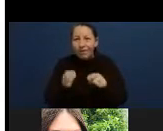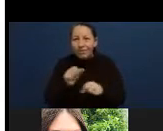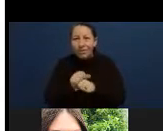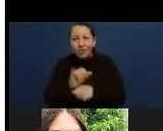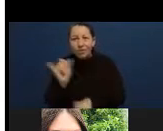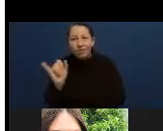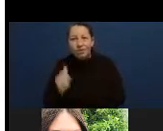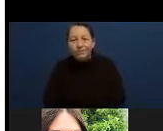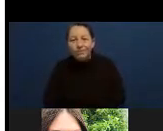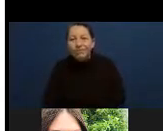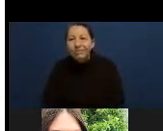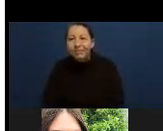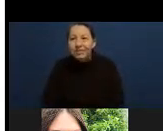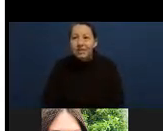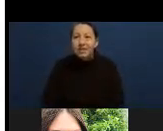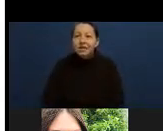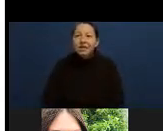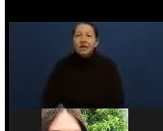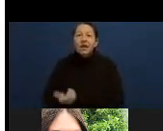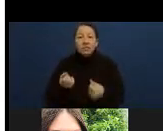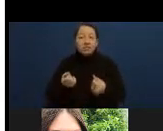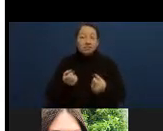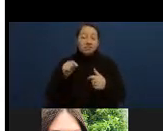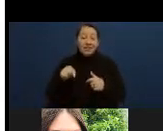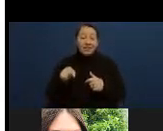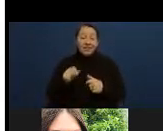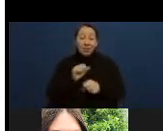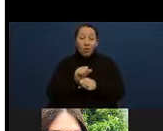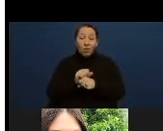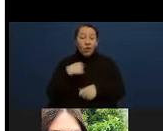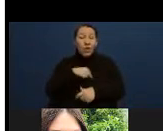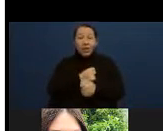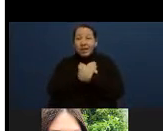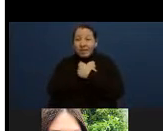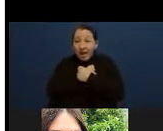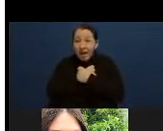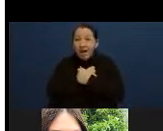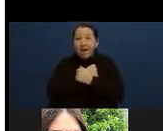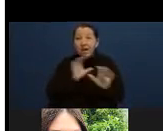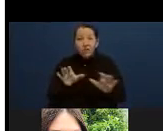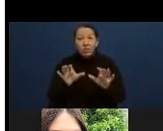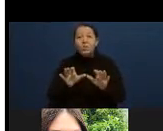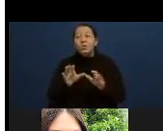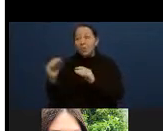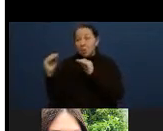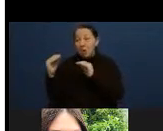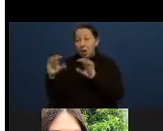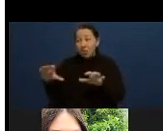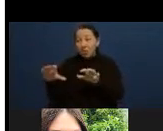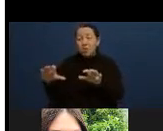is what we love to do and what we were taught to do, it affects our safety in every